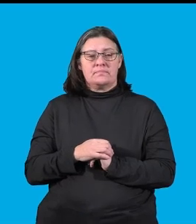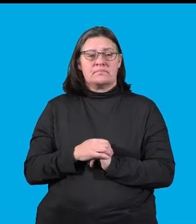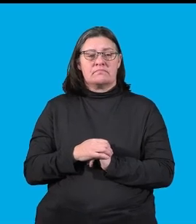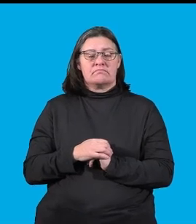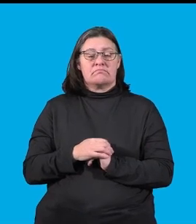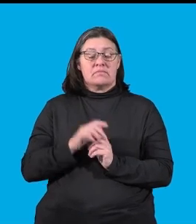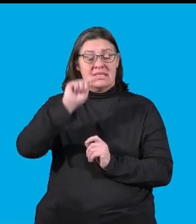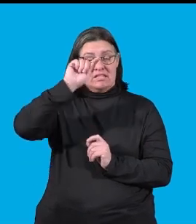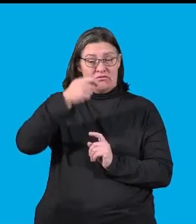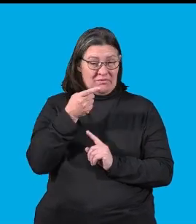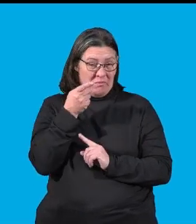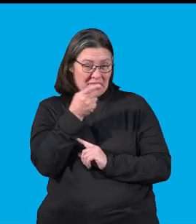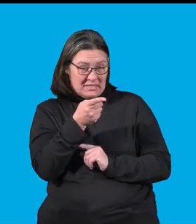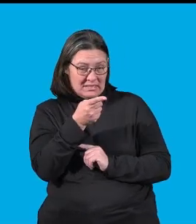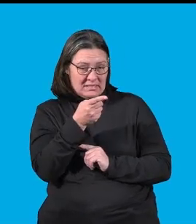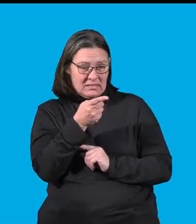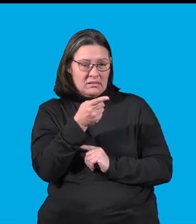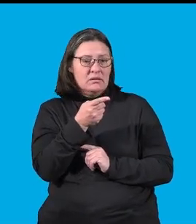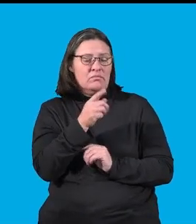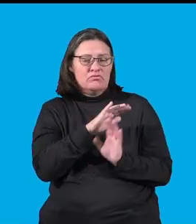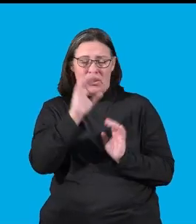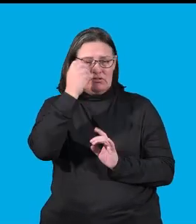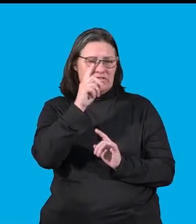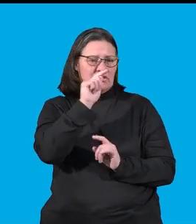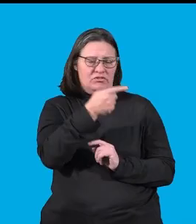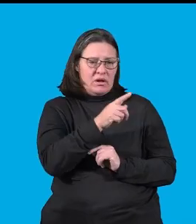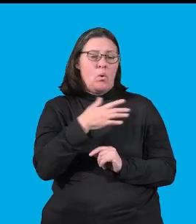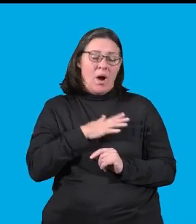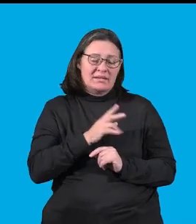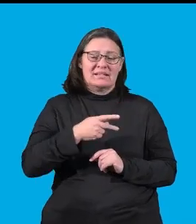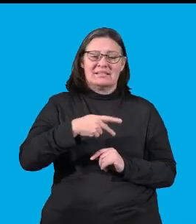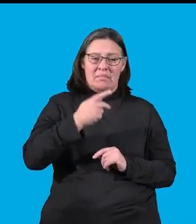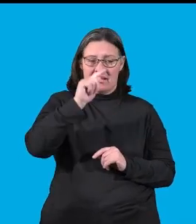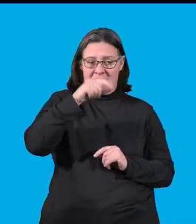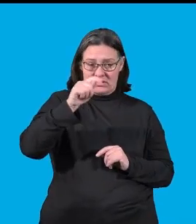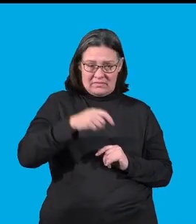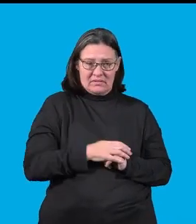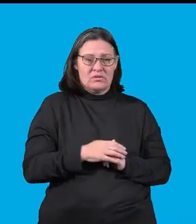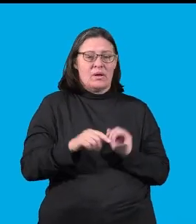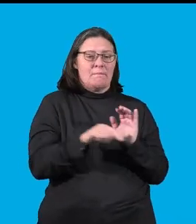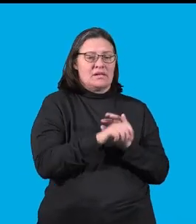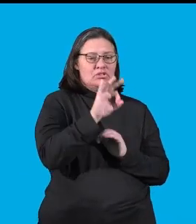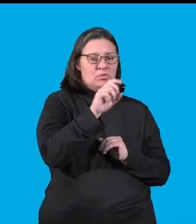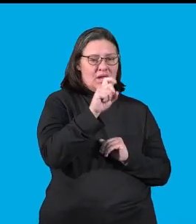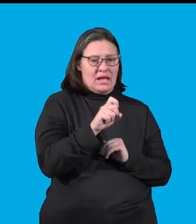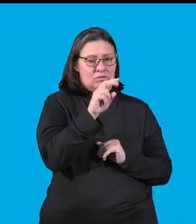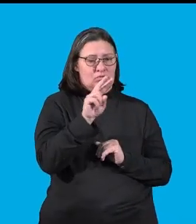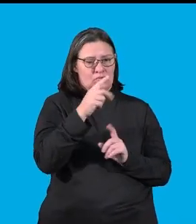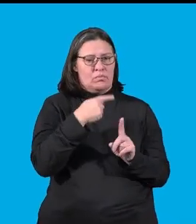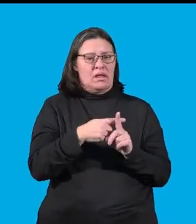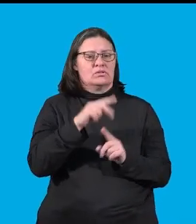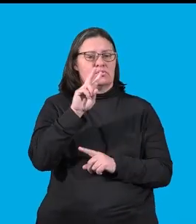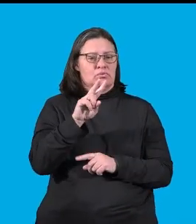All right. We take the derivative of that. And remember, we're not interested in the derivative. We're interested in the second derivative.